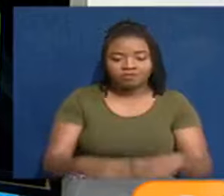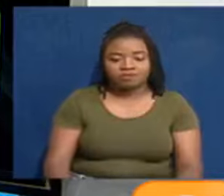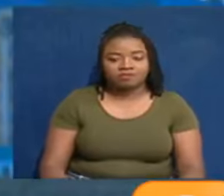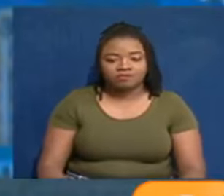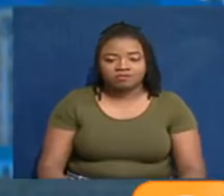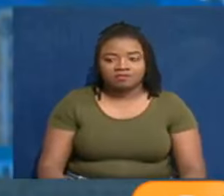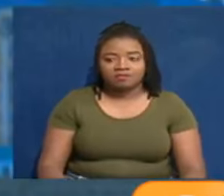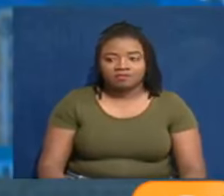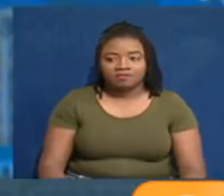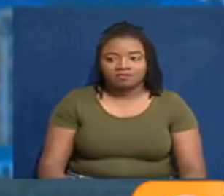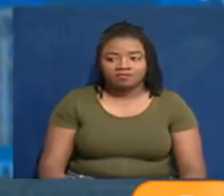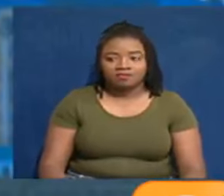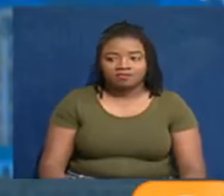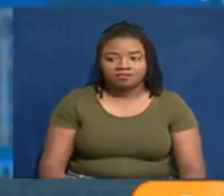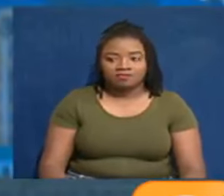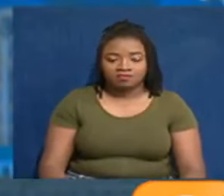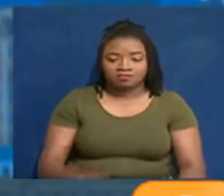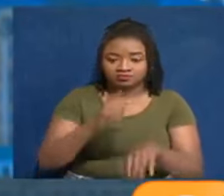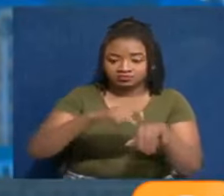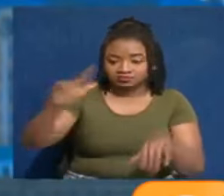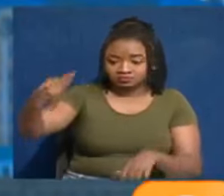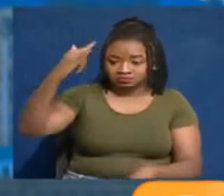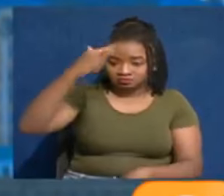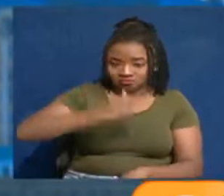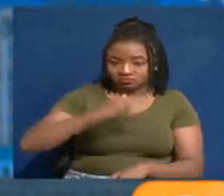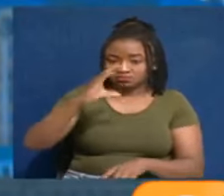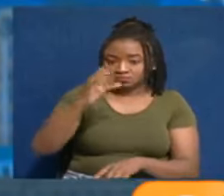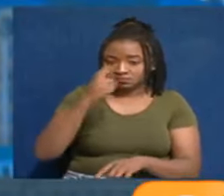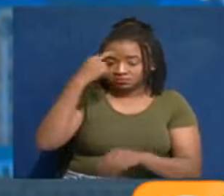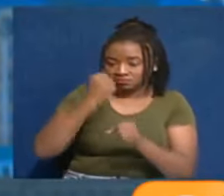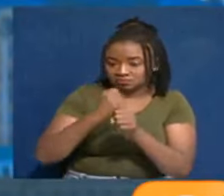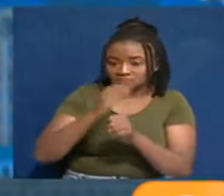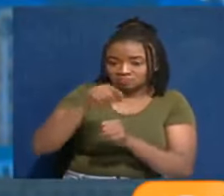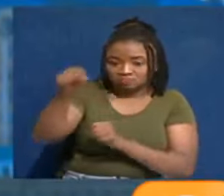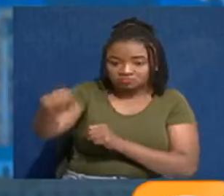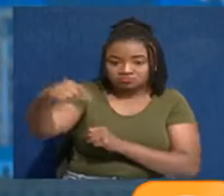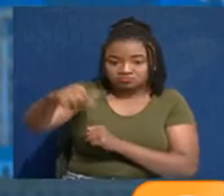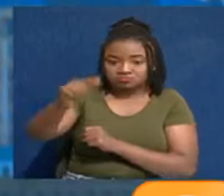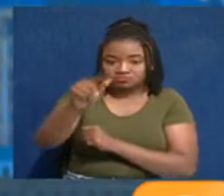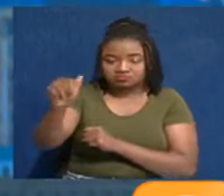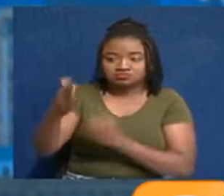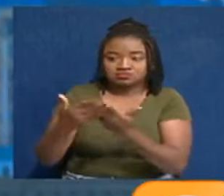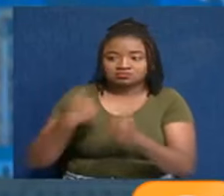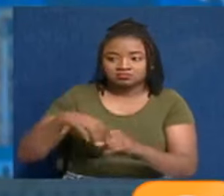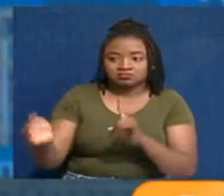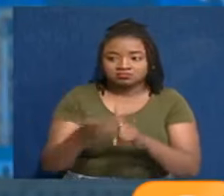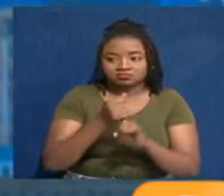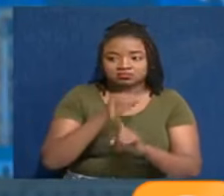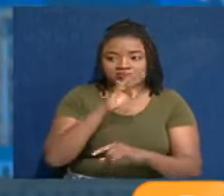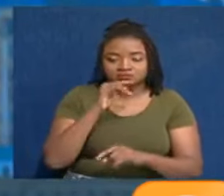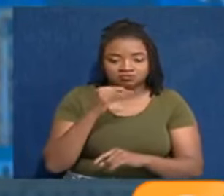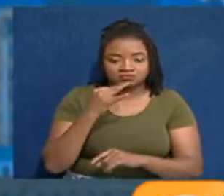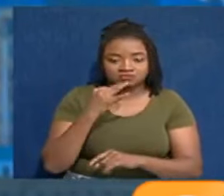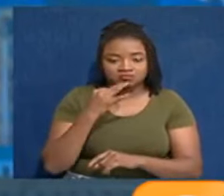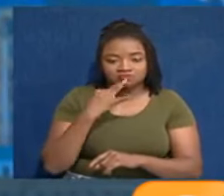The Minister for Labour was here of Qatar, Dr. Ali. I was able to push him to get an additional 200,000 jobs. Currently, there are 67,000 Kenyans